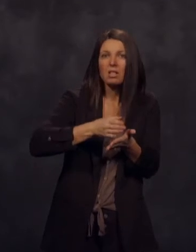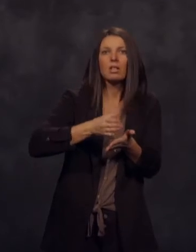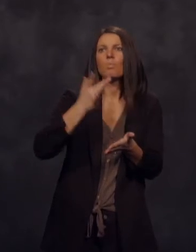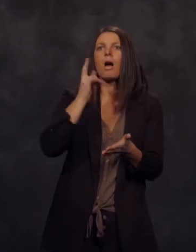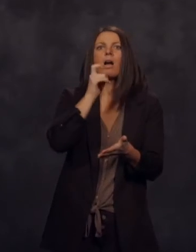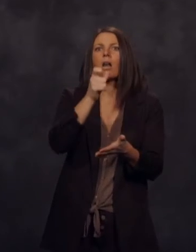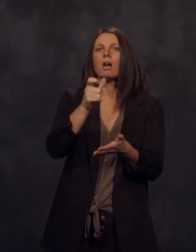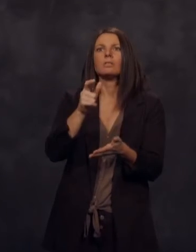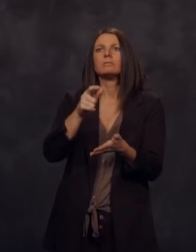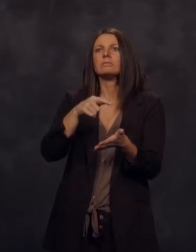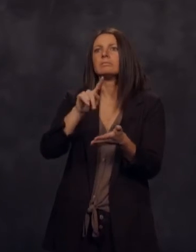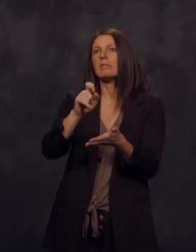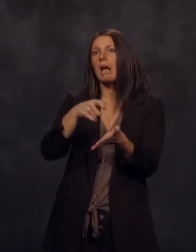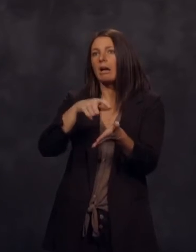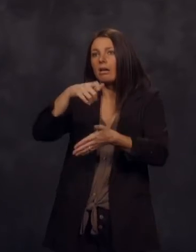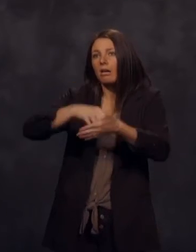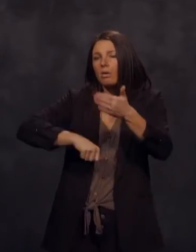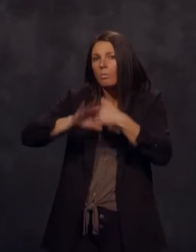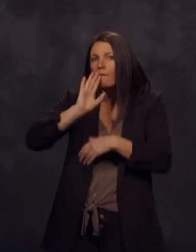collecting taxes?